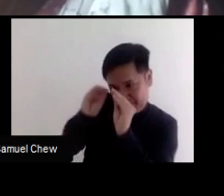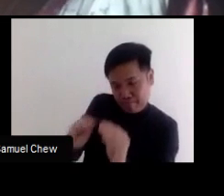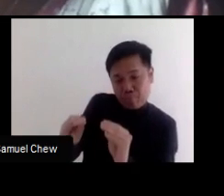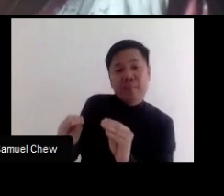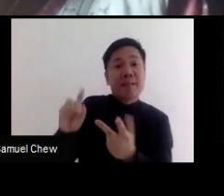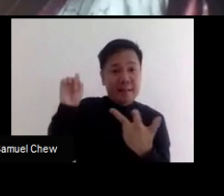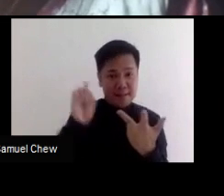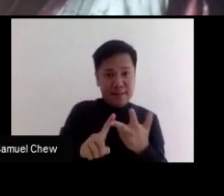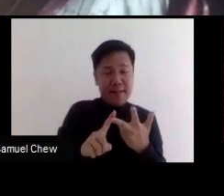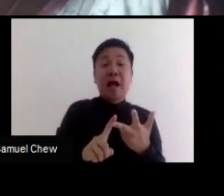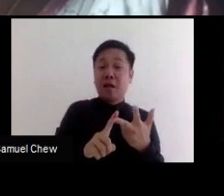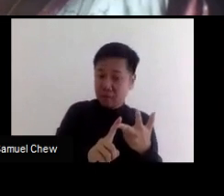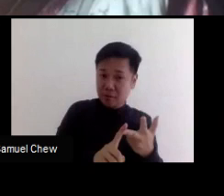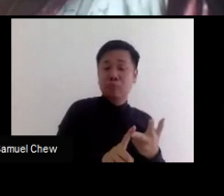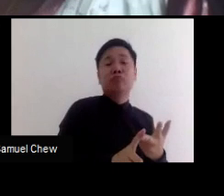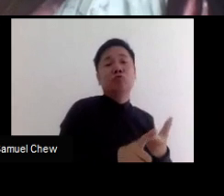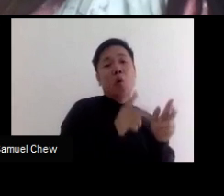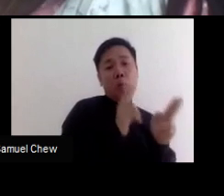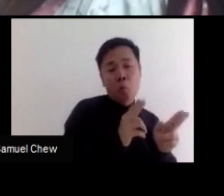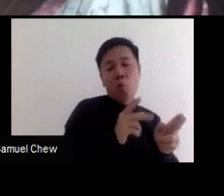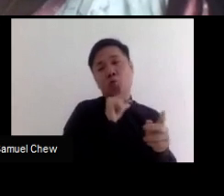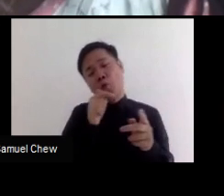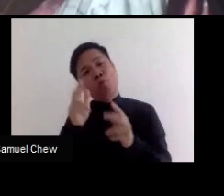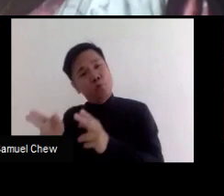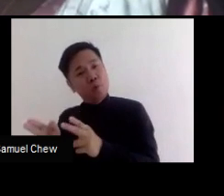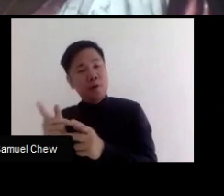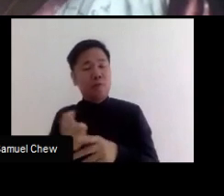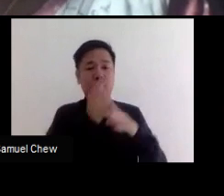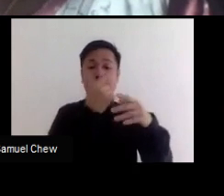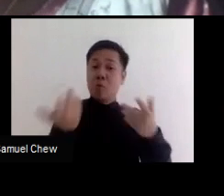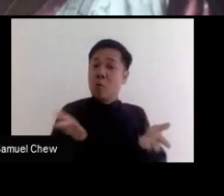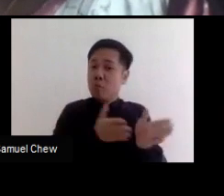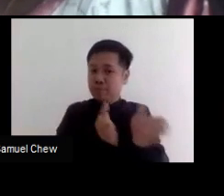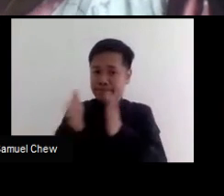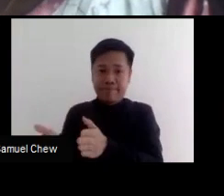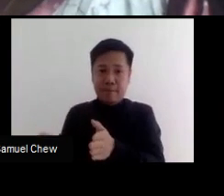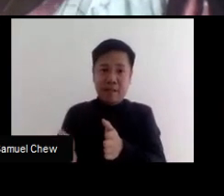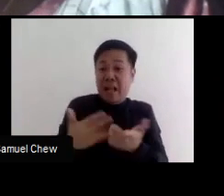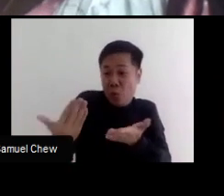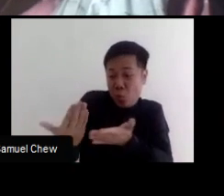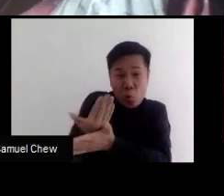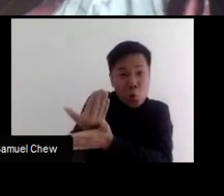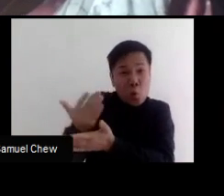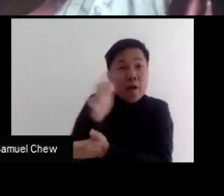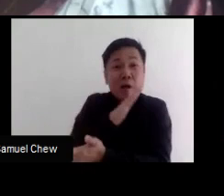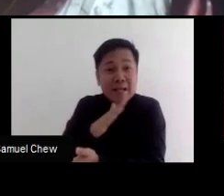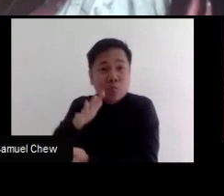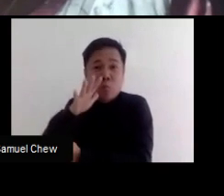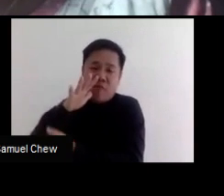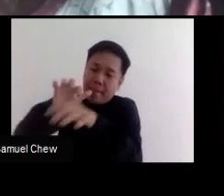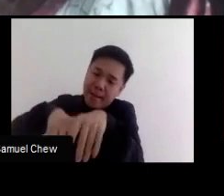and non-traditional tests such as motor driving, agriculture, nursery, horticulture, and etc.